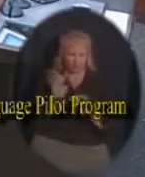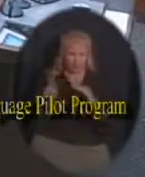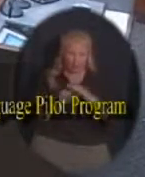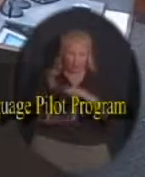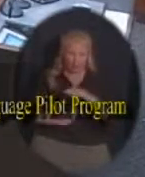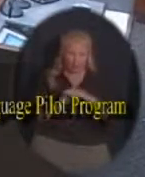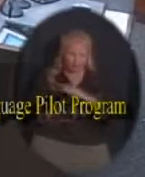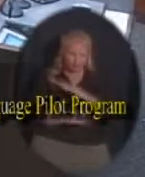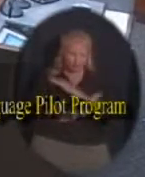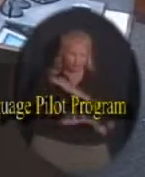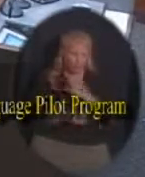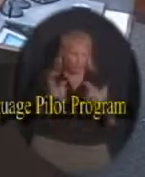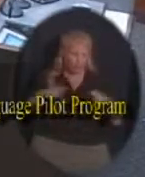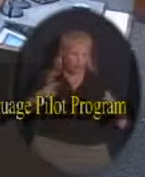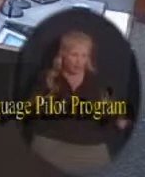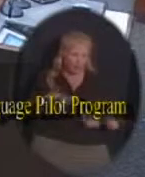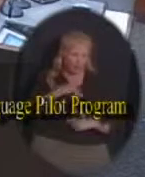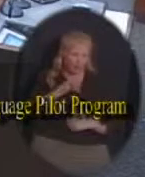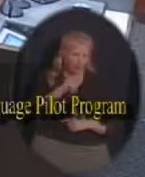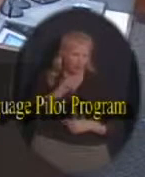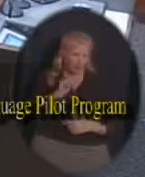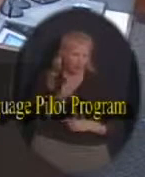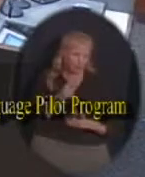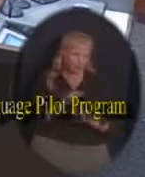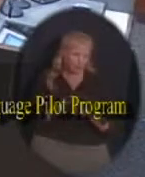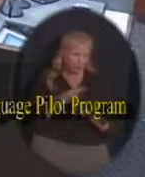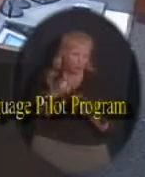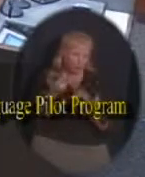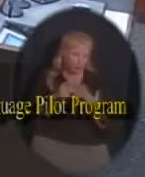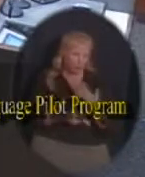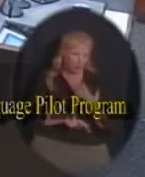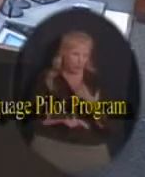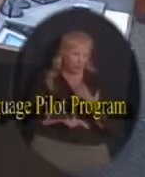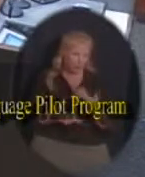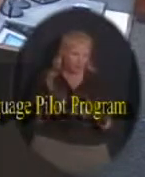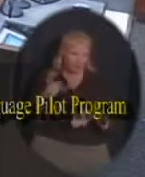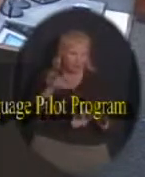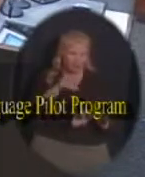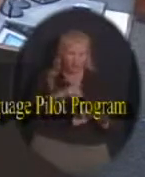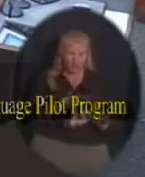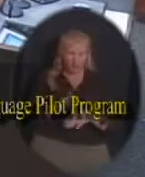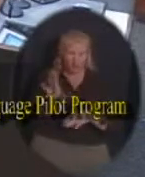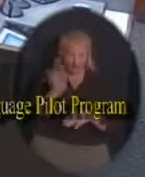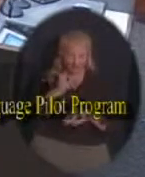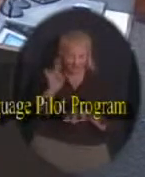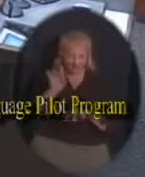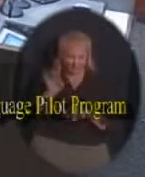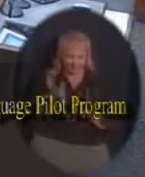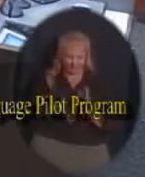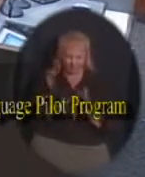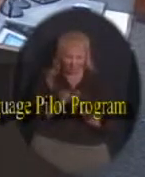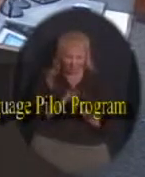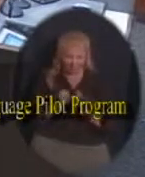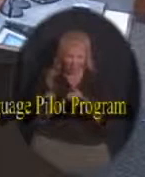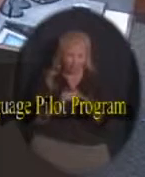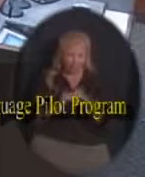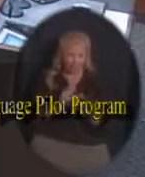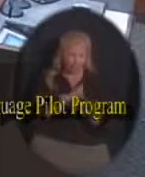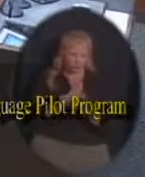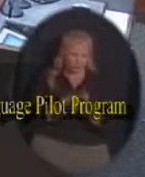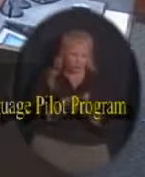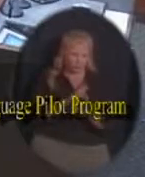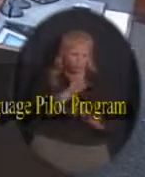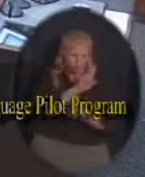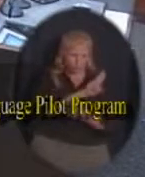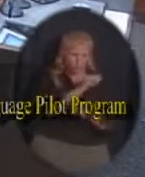elementary foreign language pilot program at 8 selected elementary schools, 2